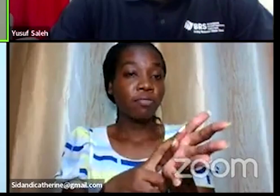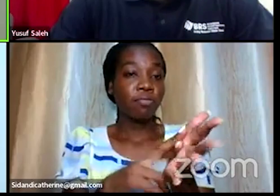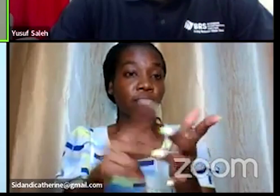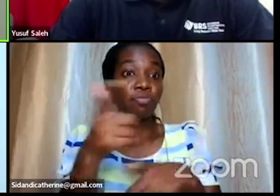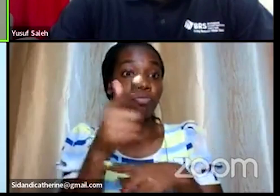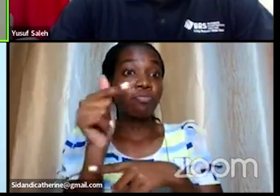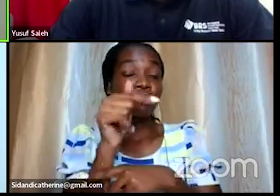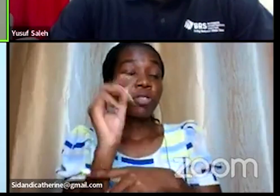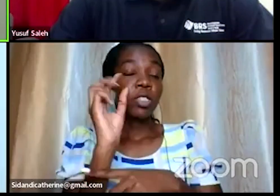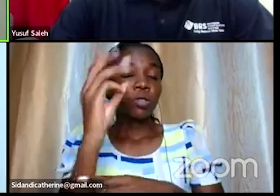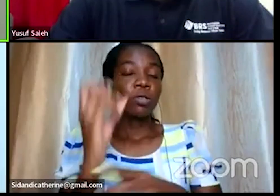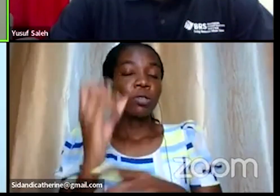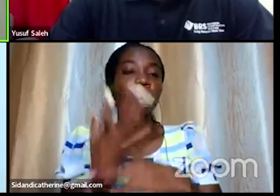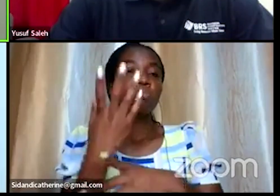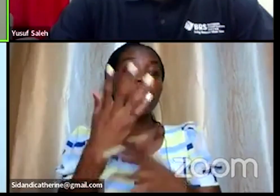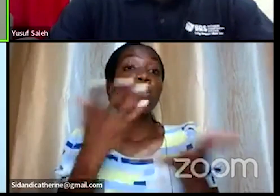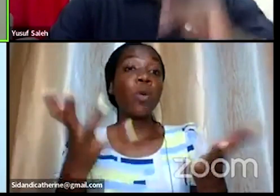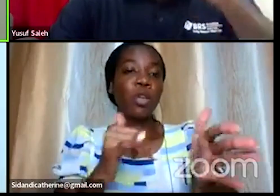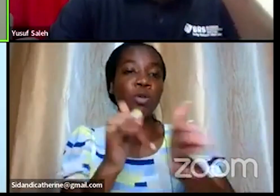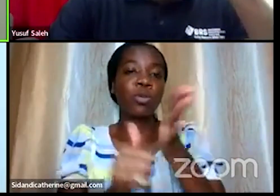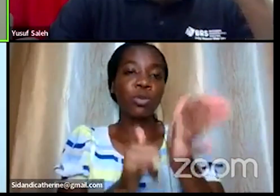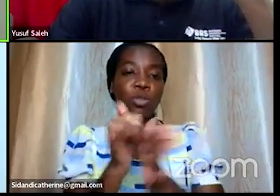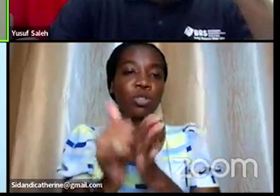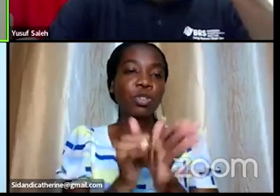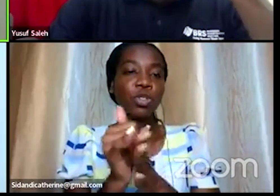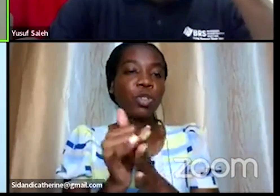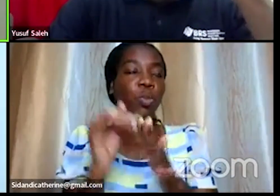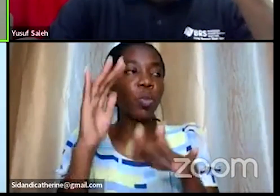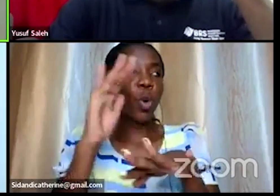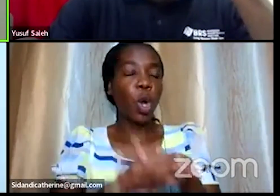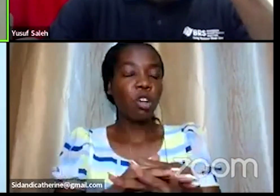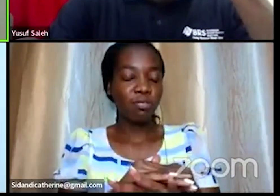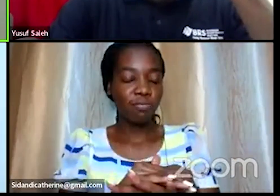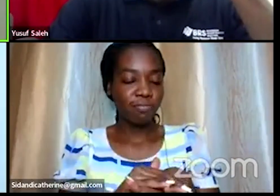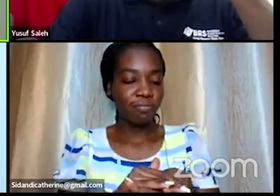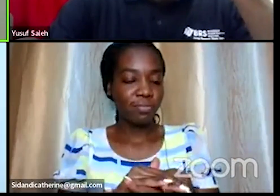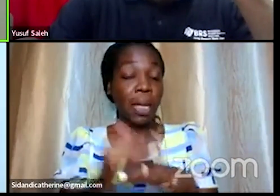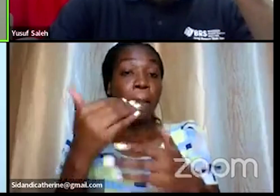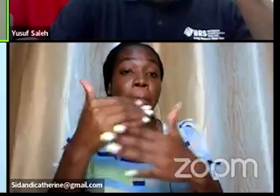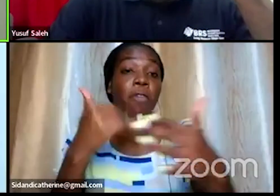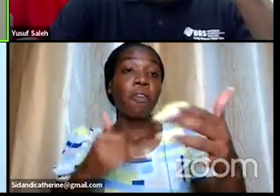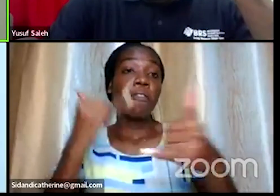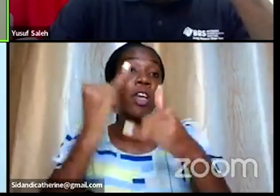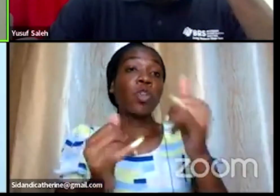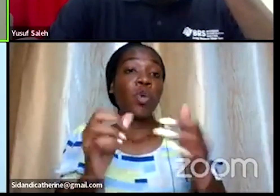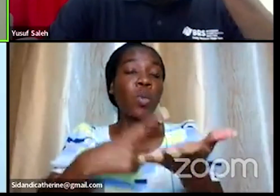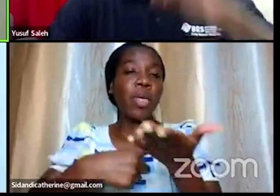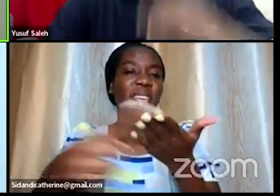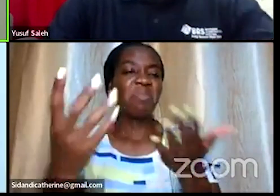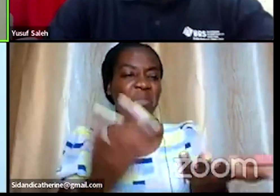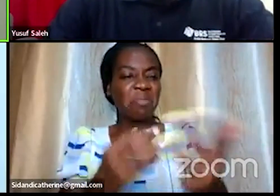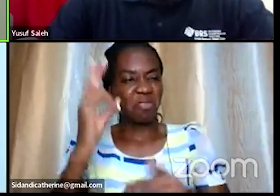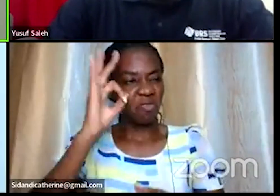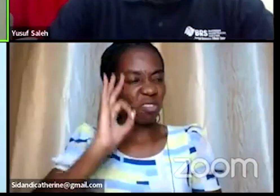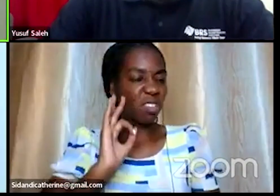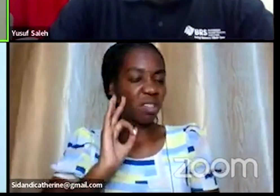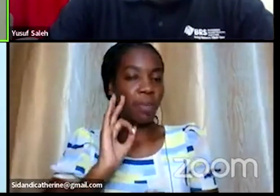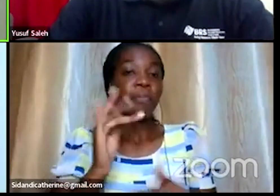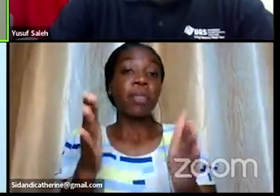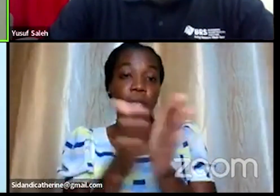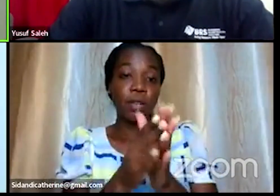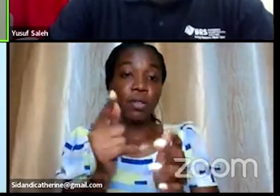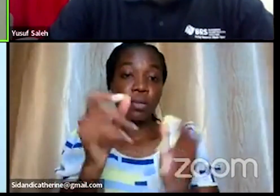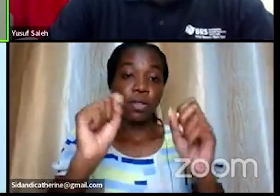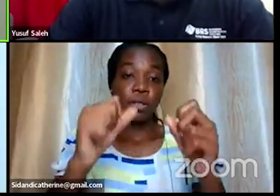conversation will be uploaded on our YouTube channel on before the end of the week, latest by Friday. And you can go and catch up. We